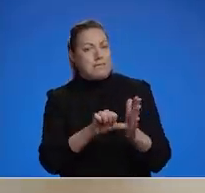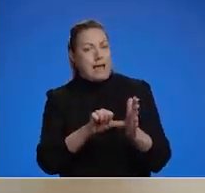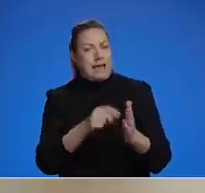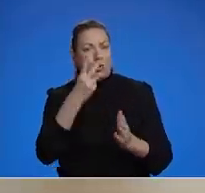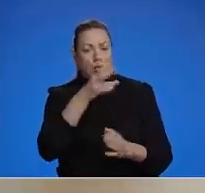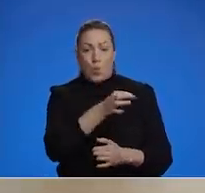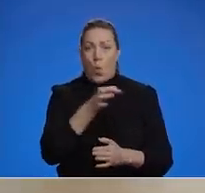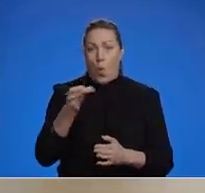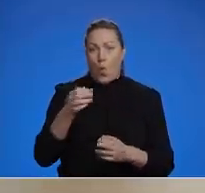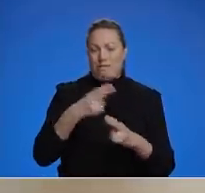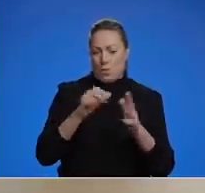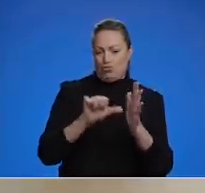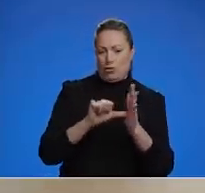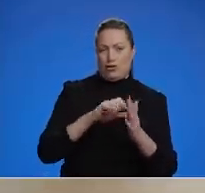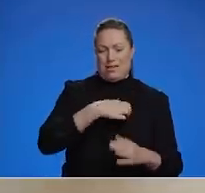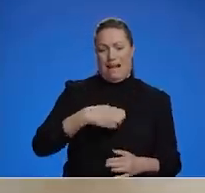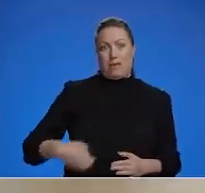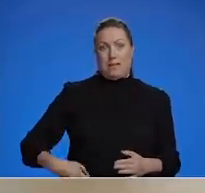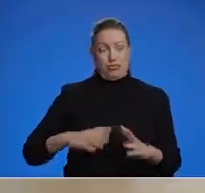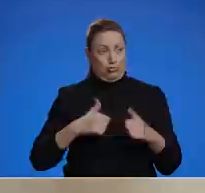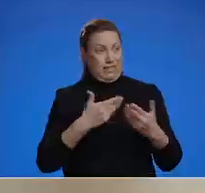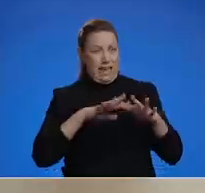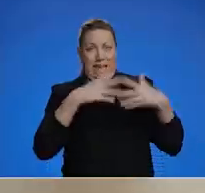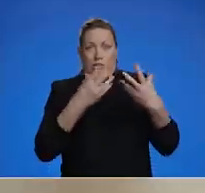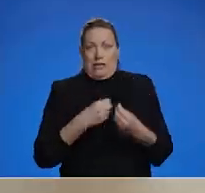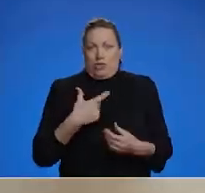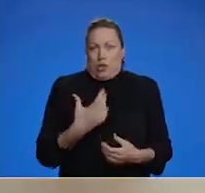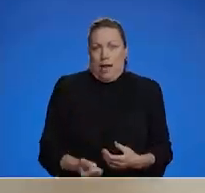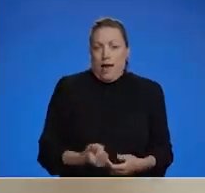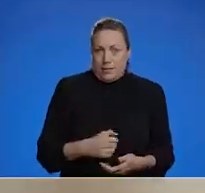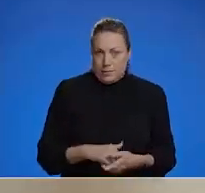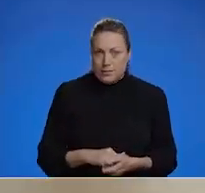into a treasury two coins, everything she possessed.